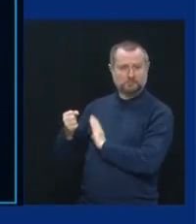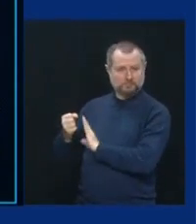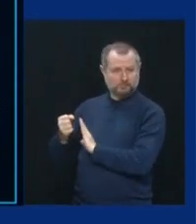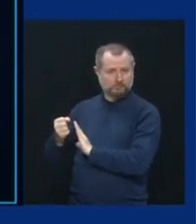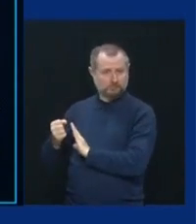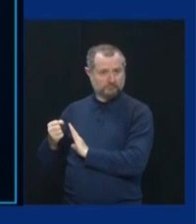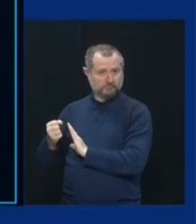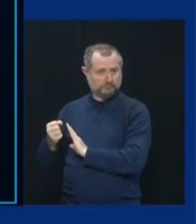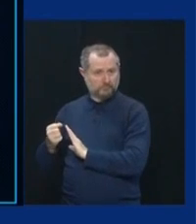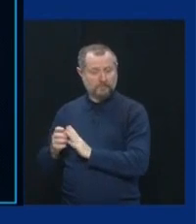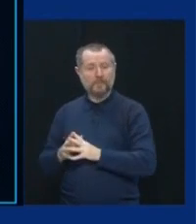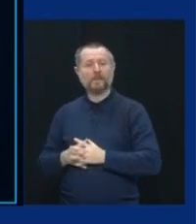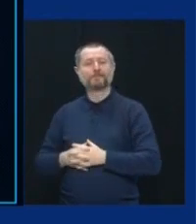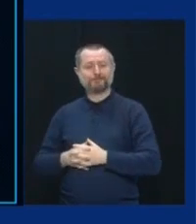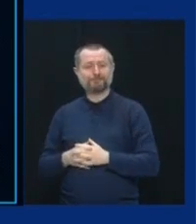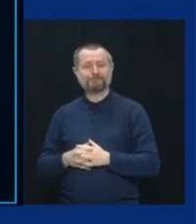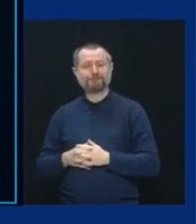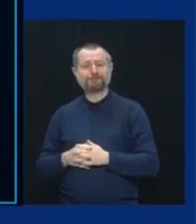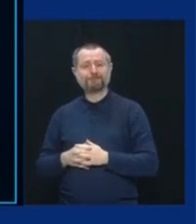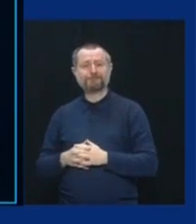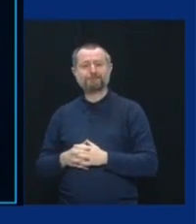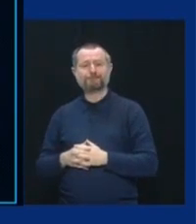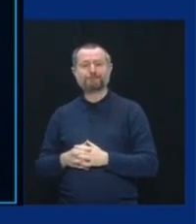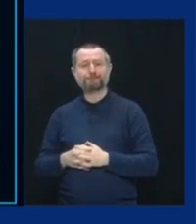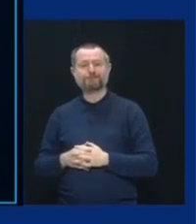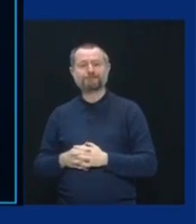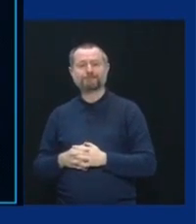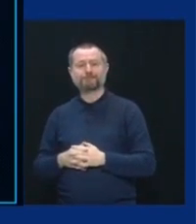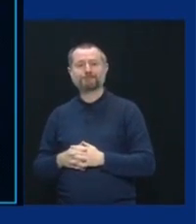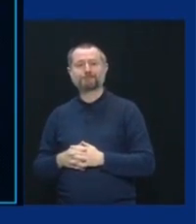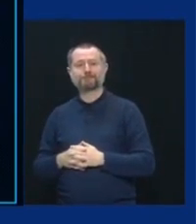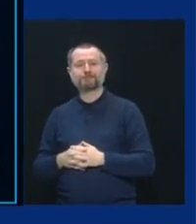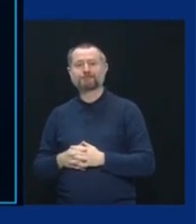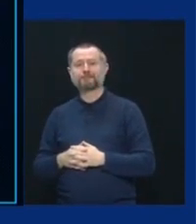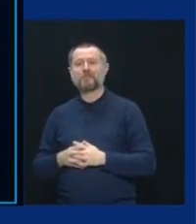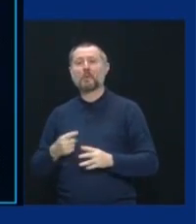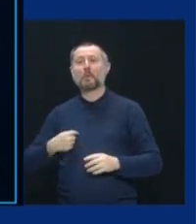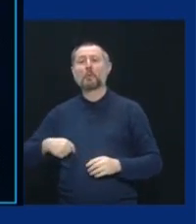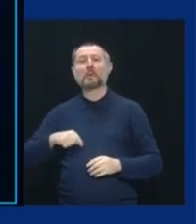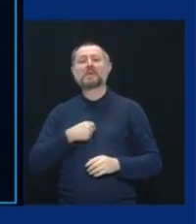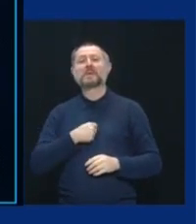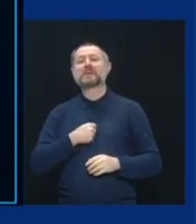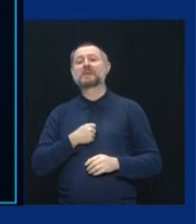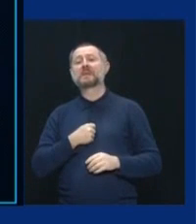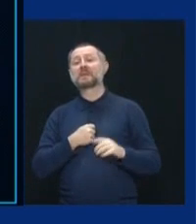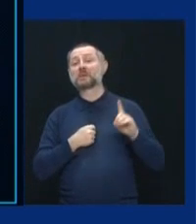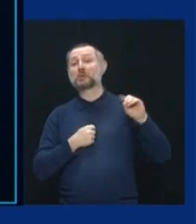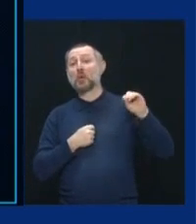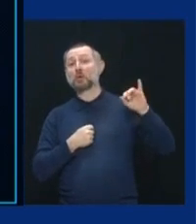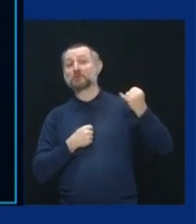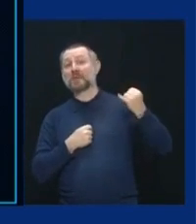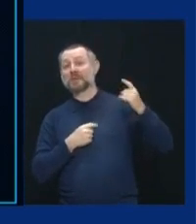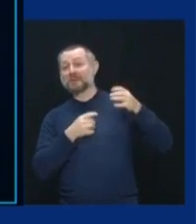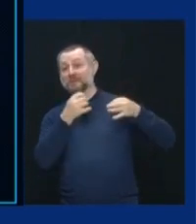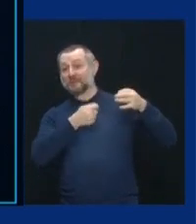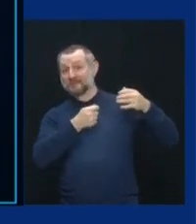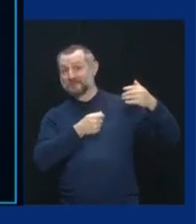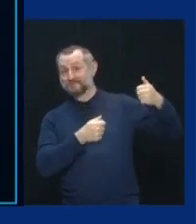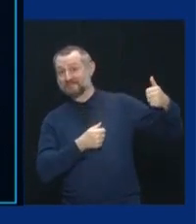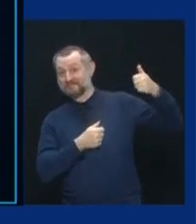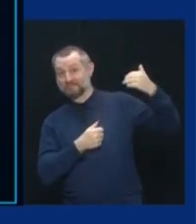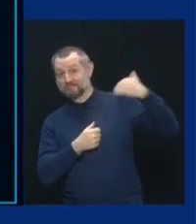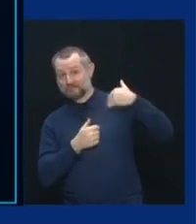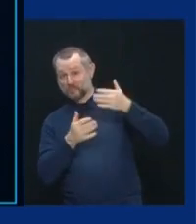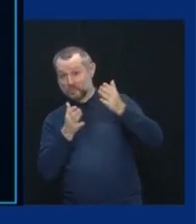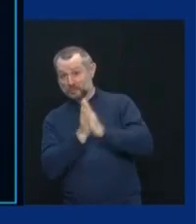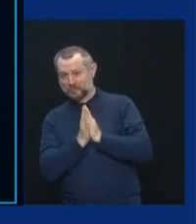paused the state legislature's request. We voluntarily complied with the